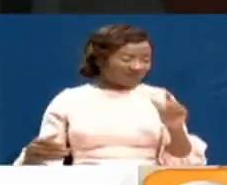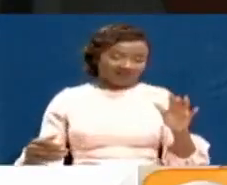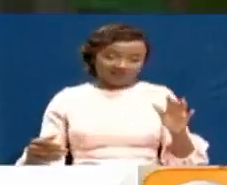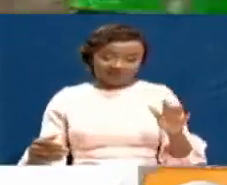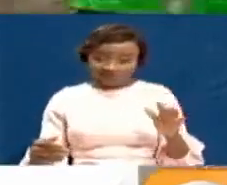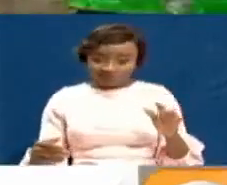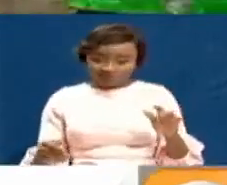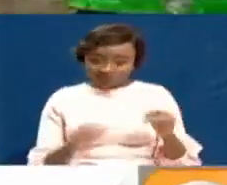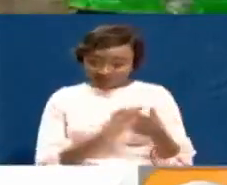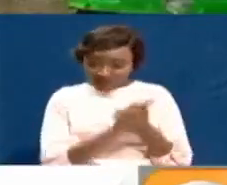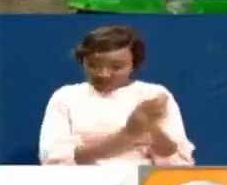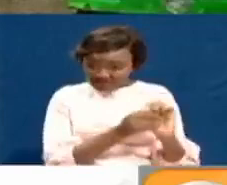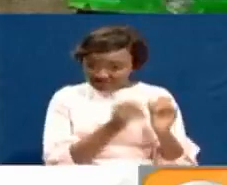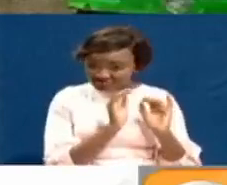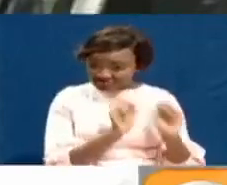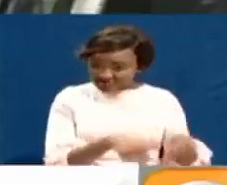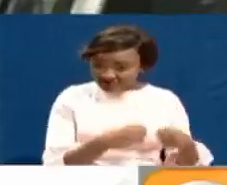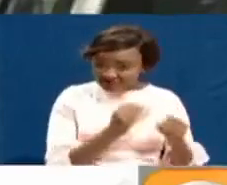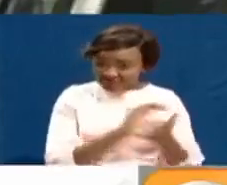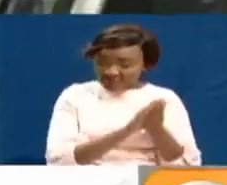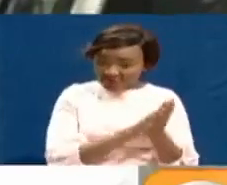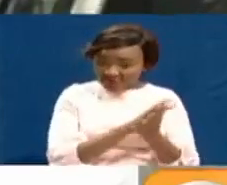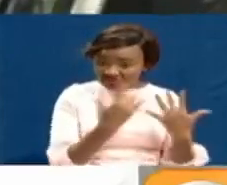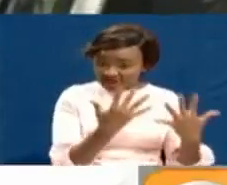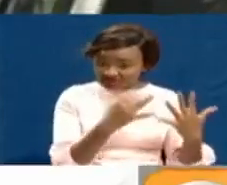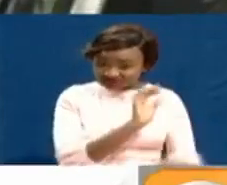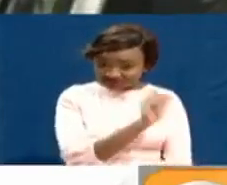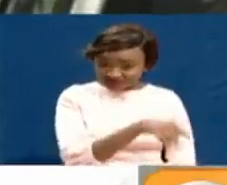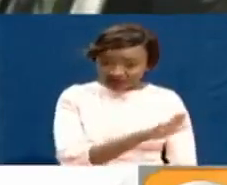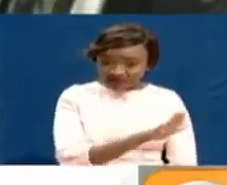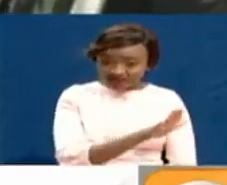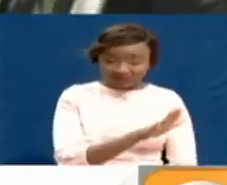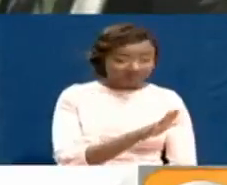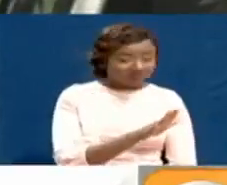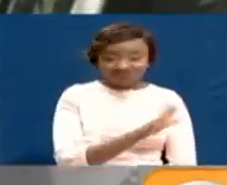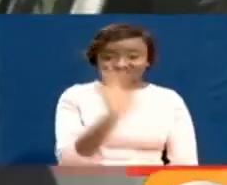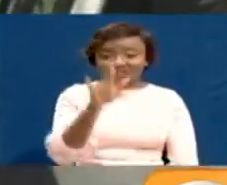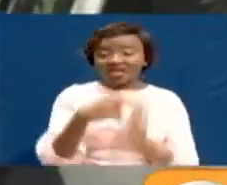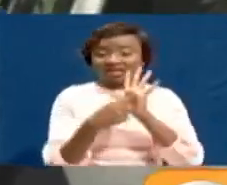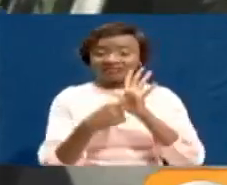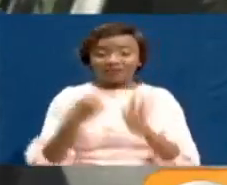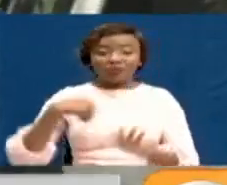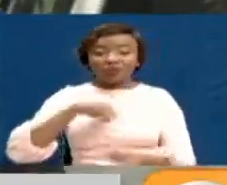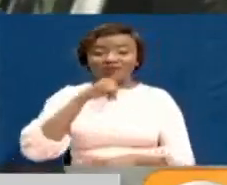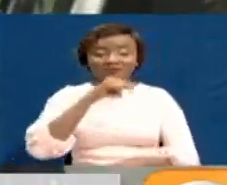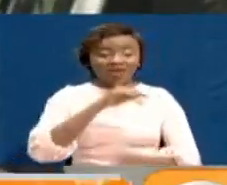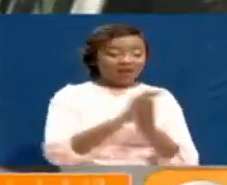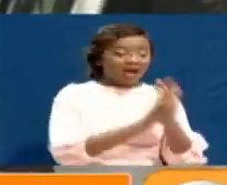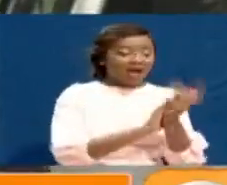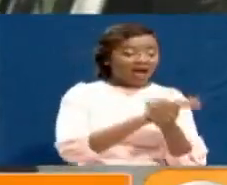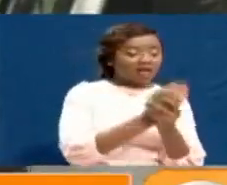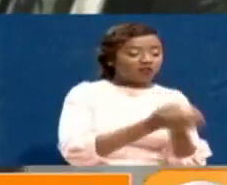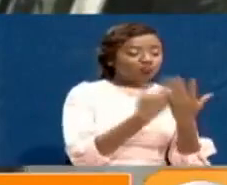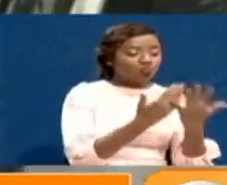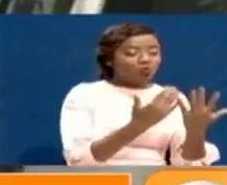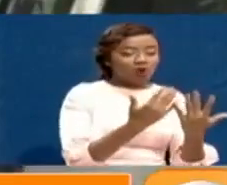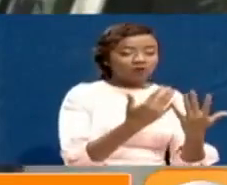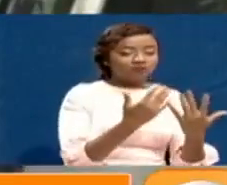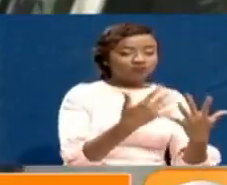that women have less risky lifestyles. Wanaume tukiosha mikono hapa, tukifika kwa ile sehemu